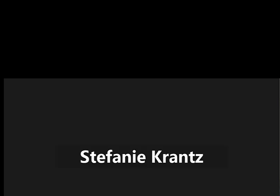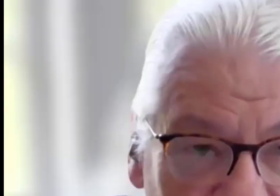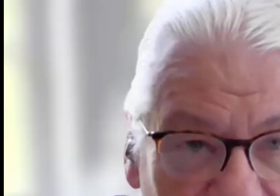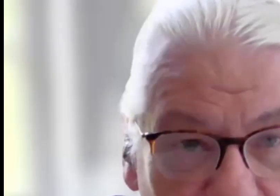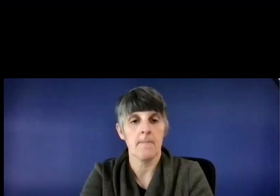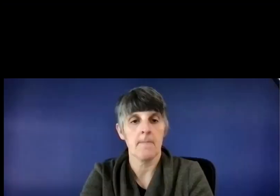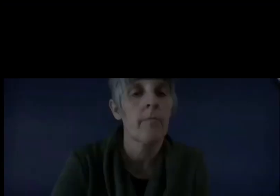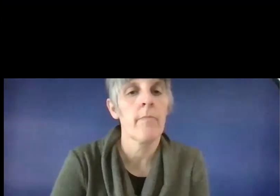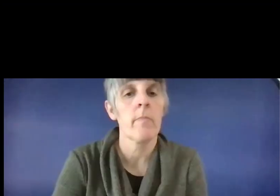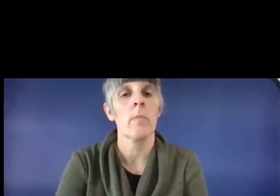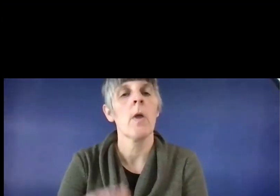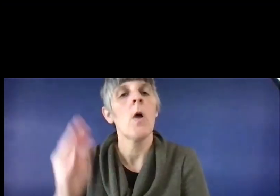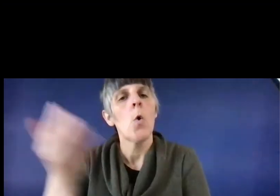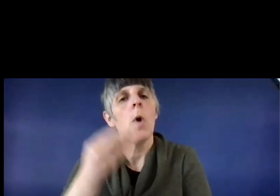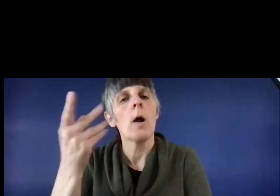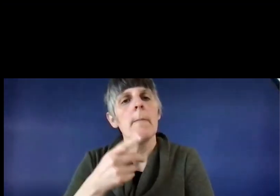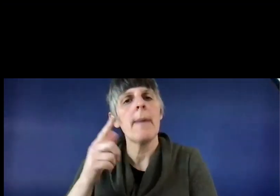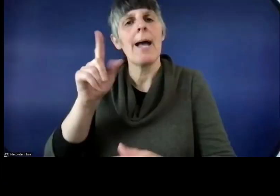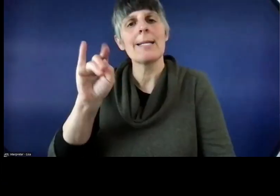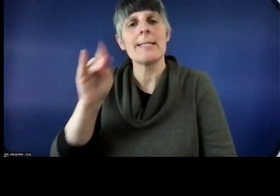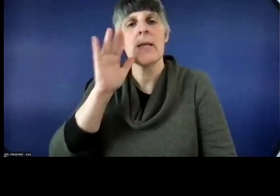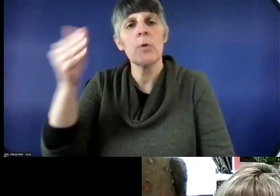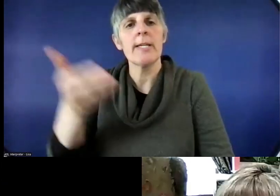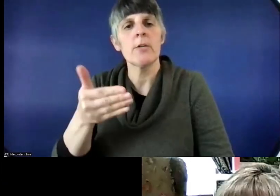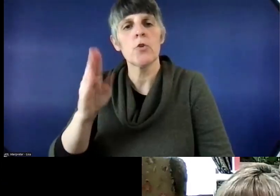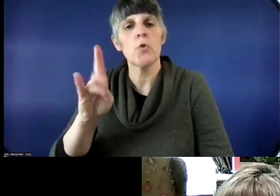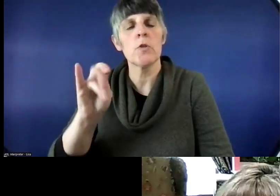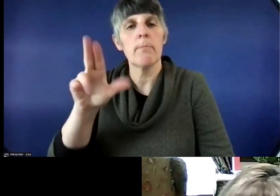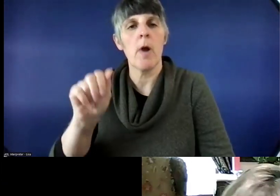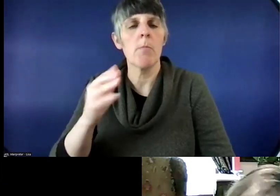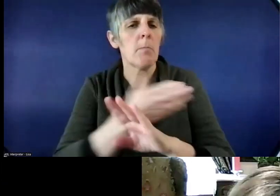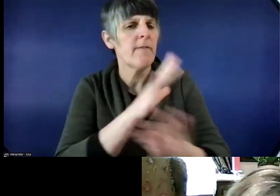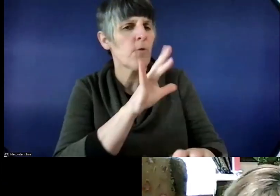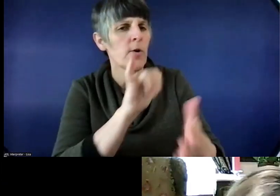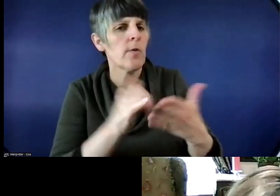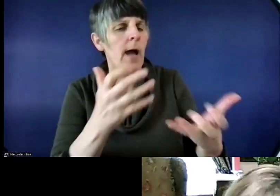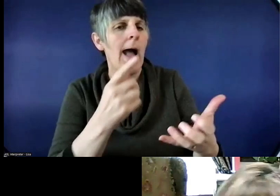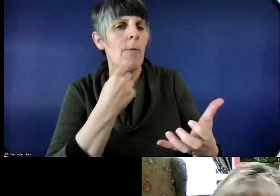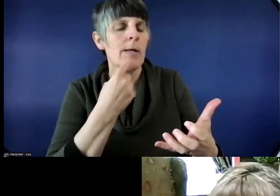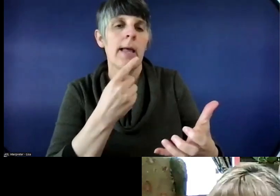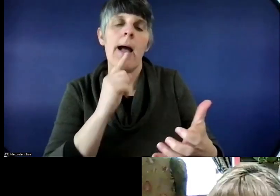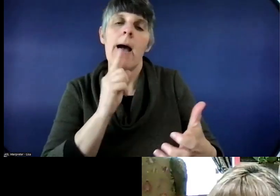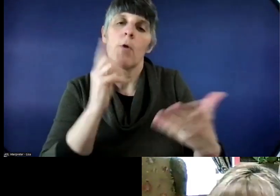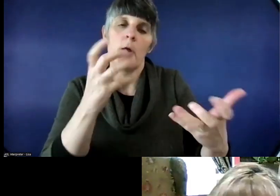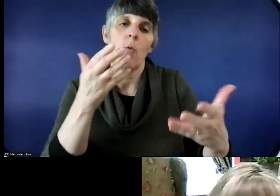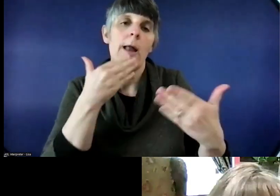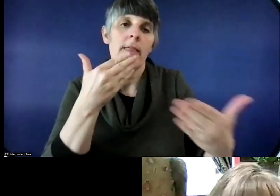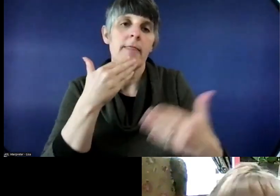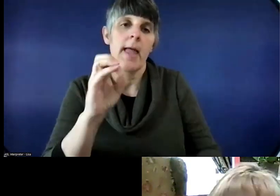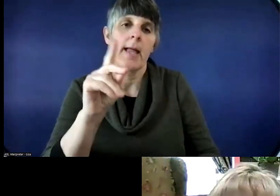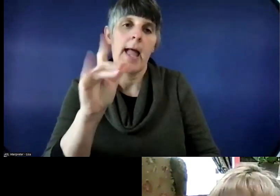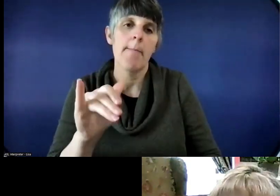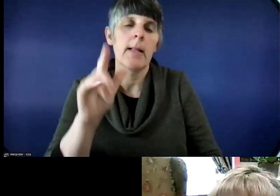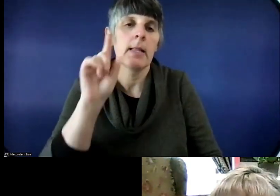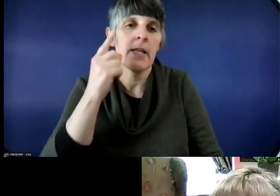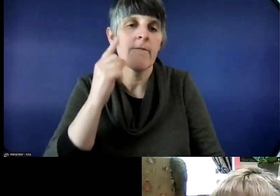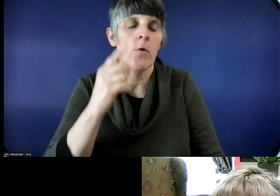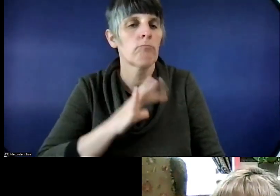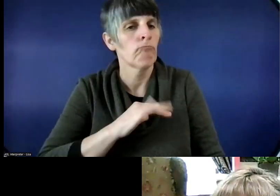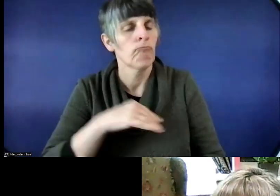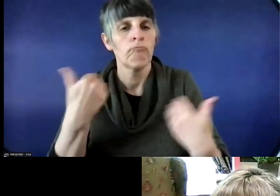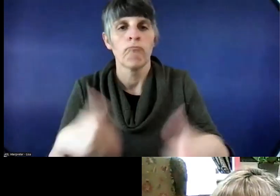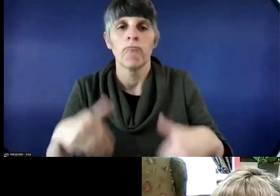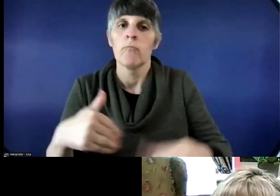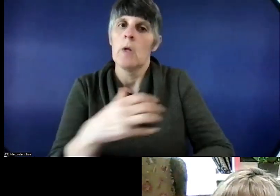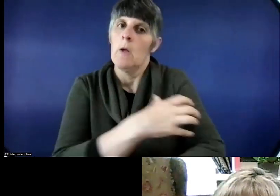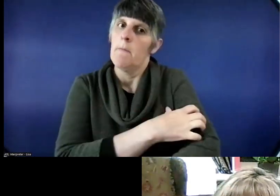Thank you, Stephanie. Before I do that, I just have to say that I really want to thank Emily for the incredibly